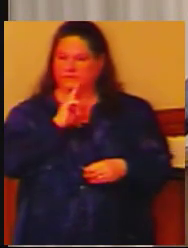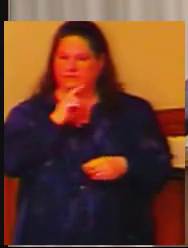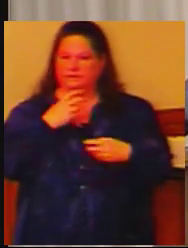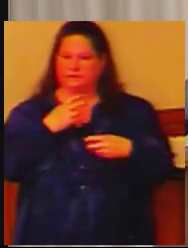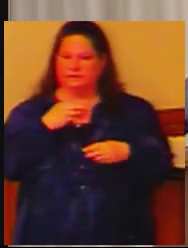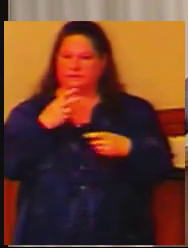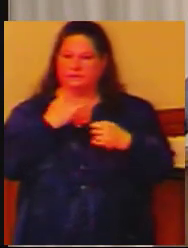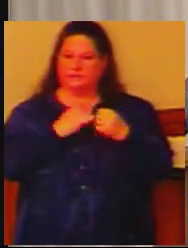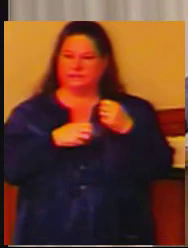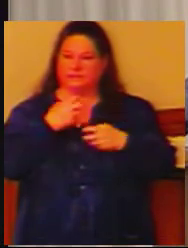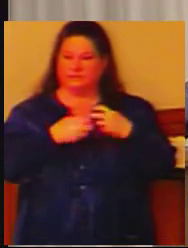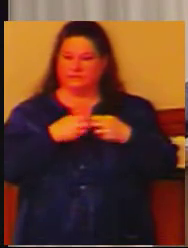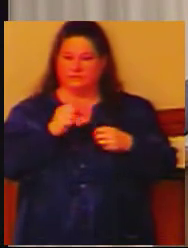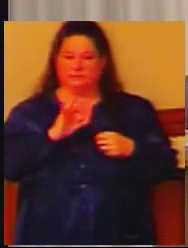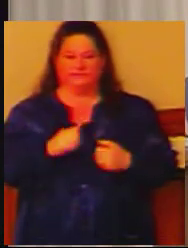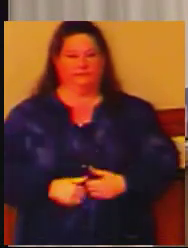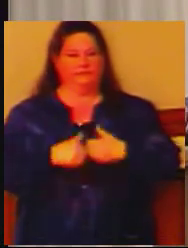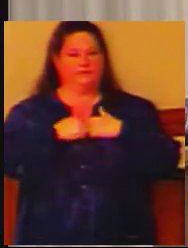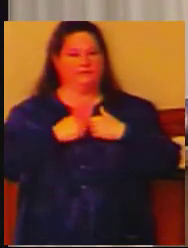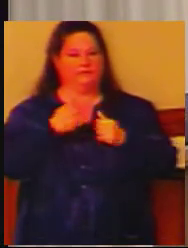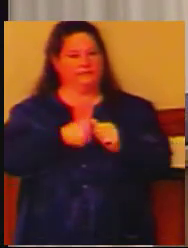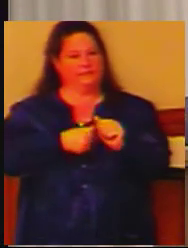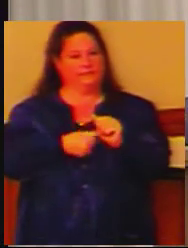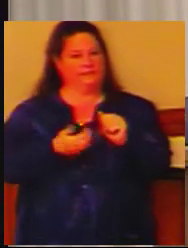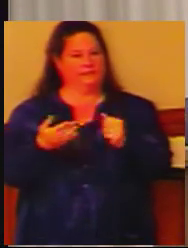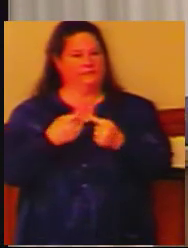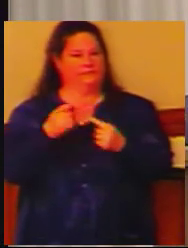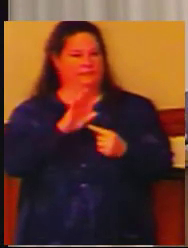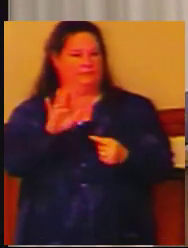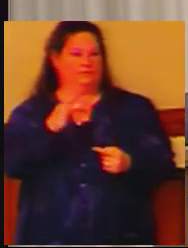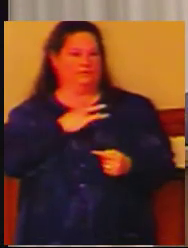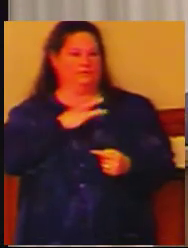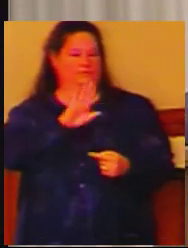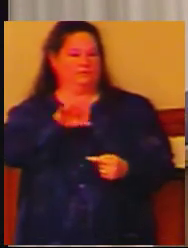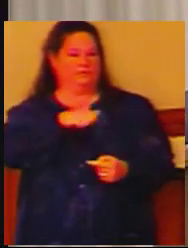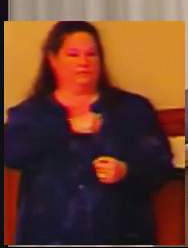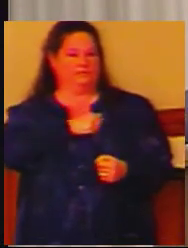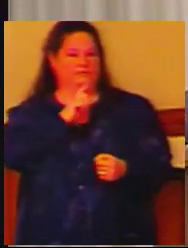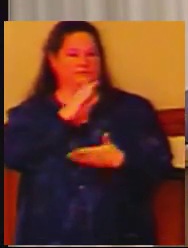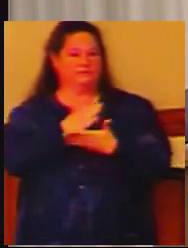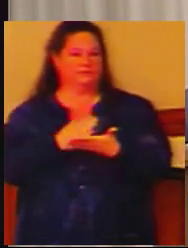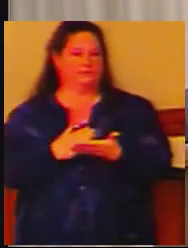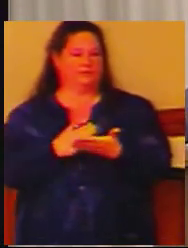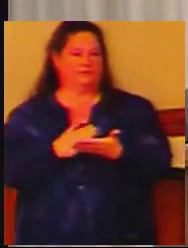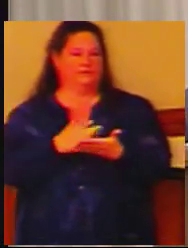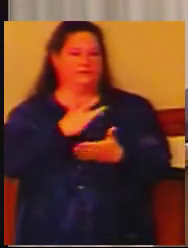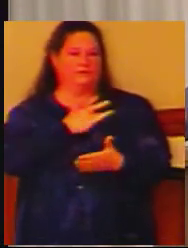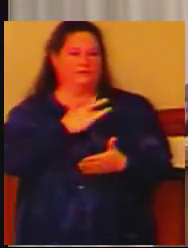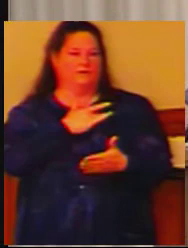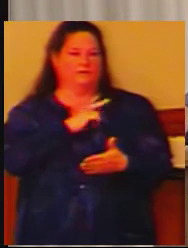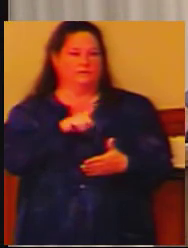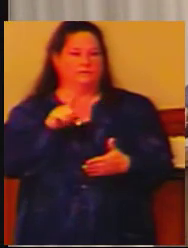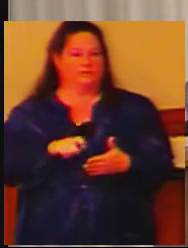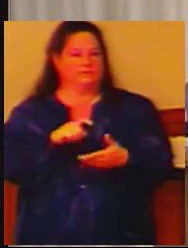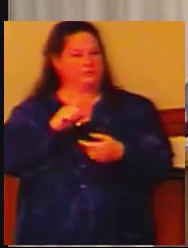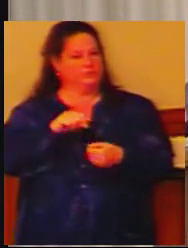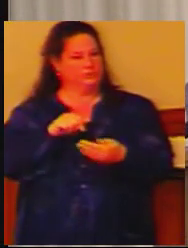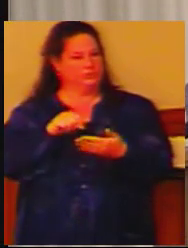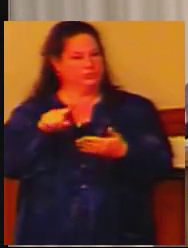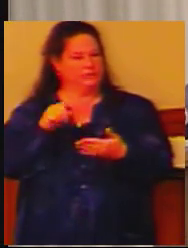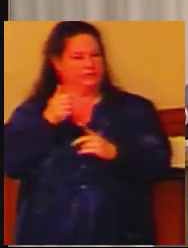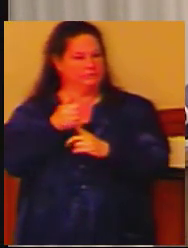life. So everything comes out of the heart. So your attitude is part of that heart. So you need to check